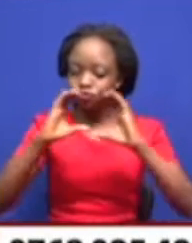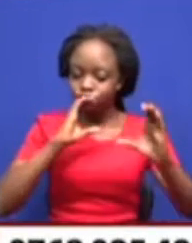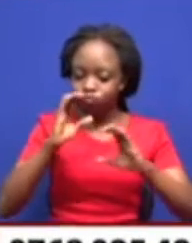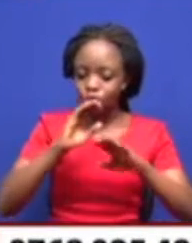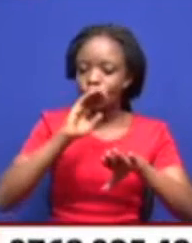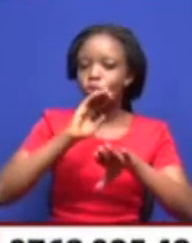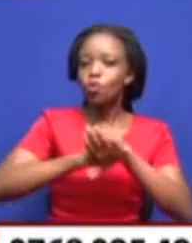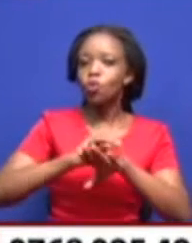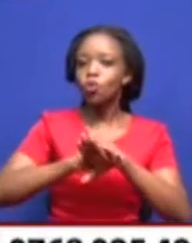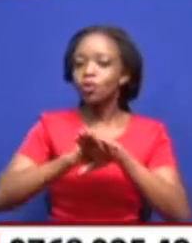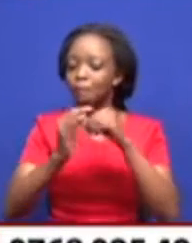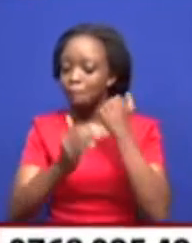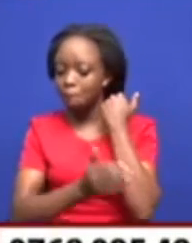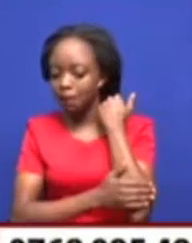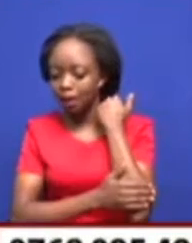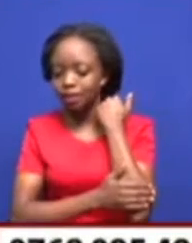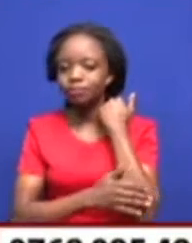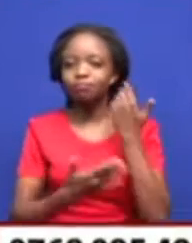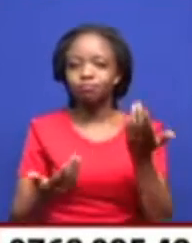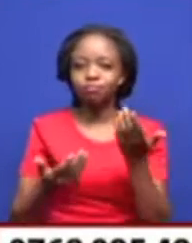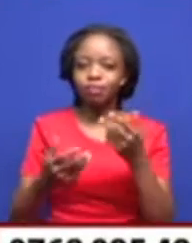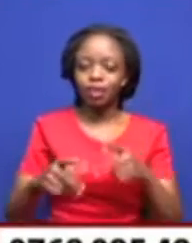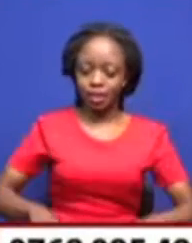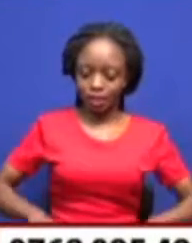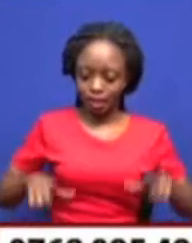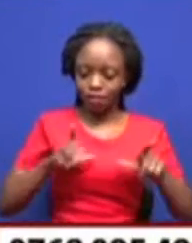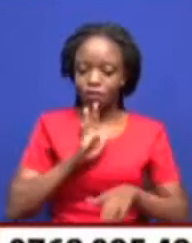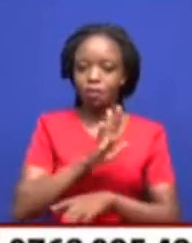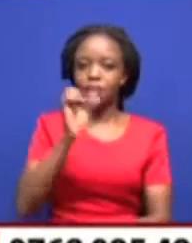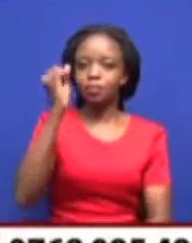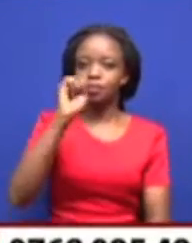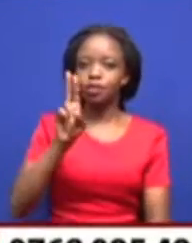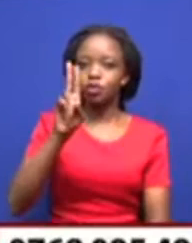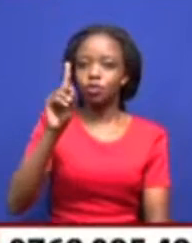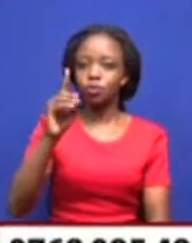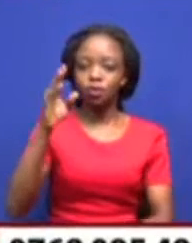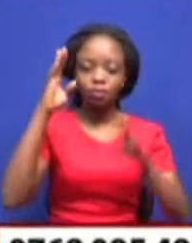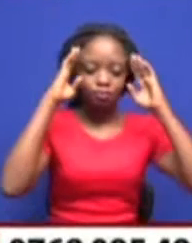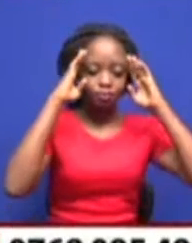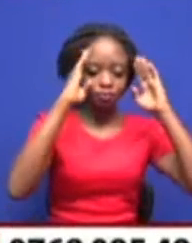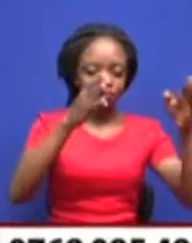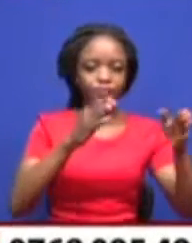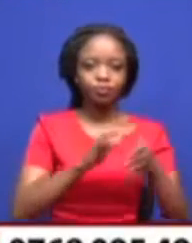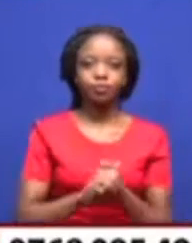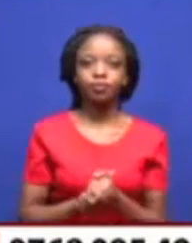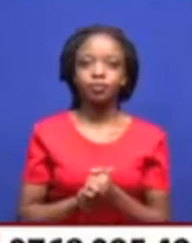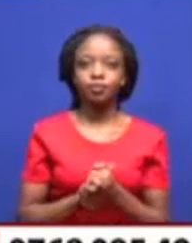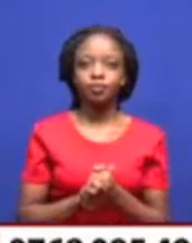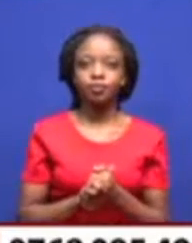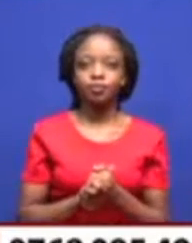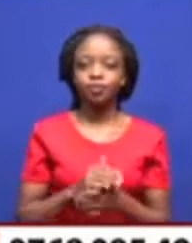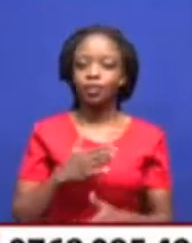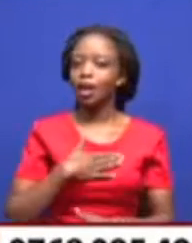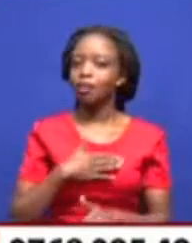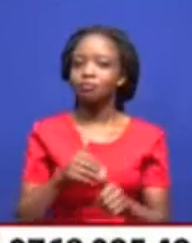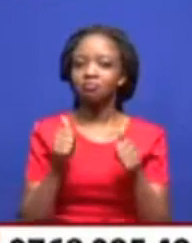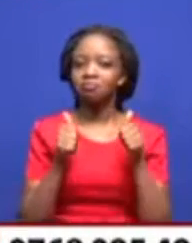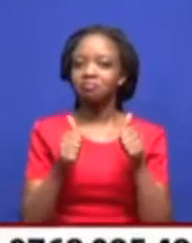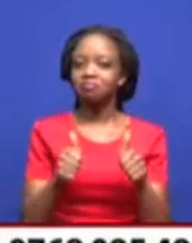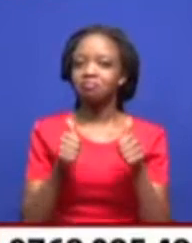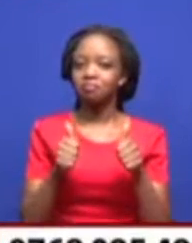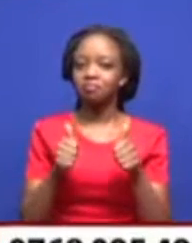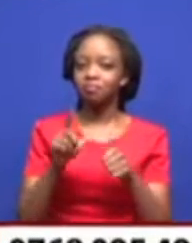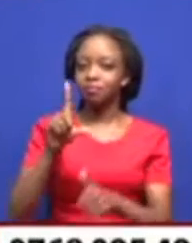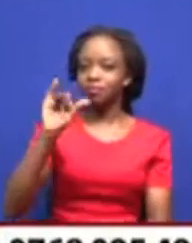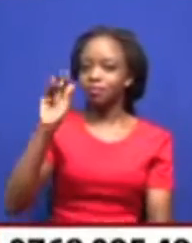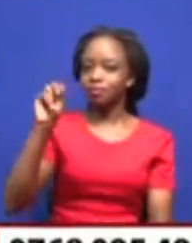good, the bad, and the ugly in his life. Saud, how are you? I'm doing good, Linda. Thank you